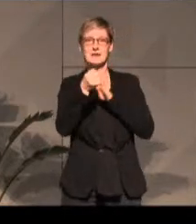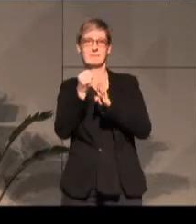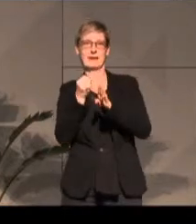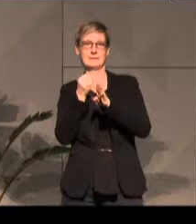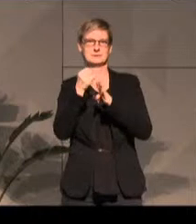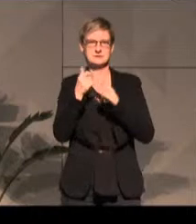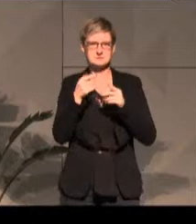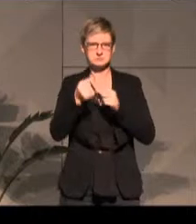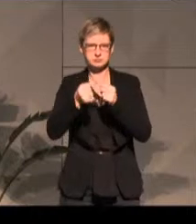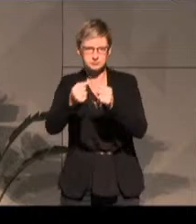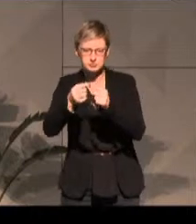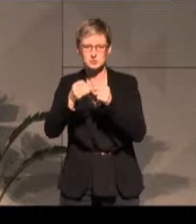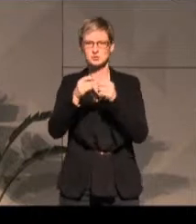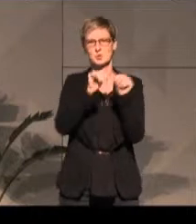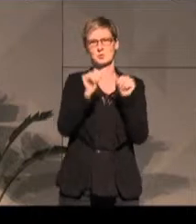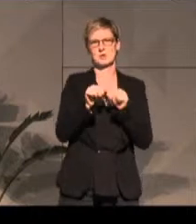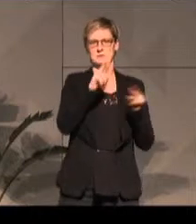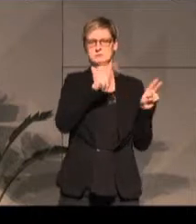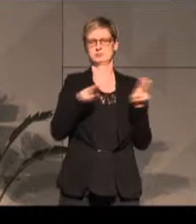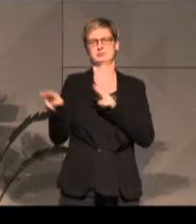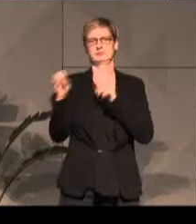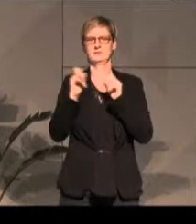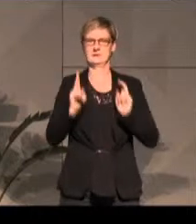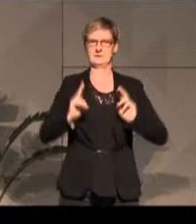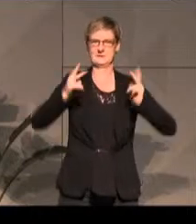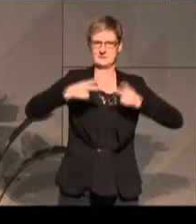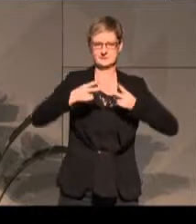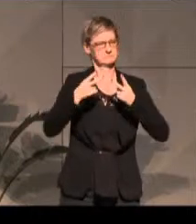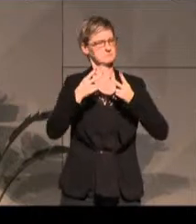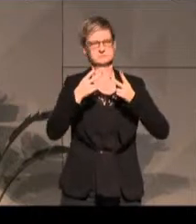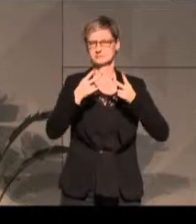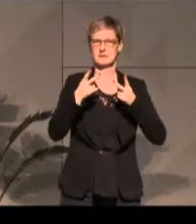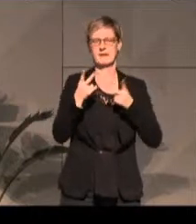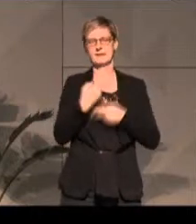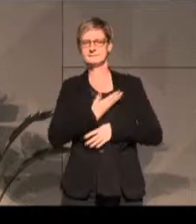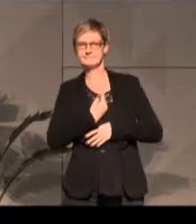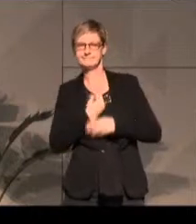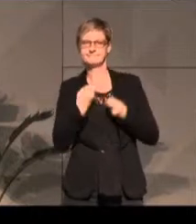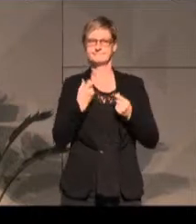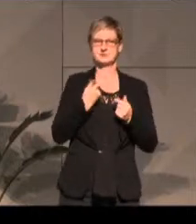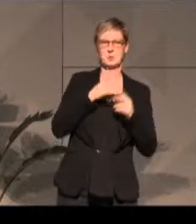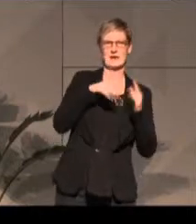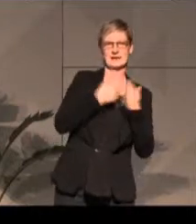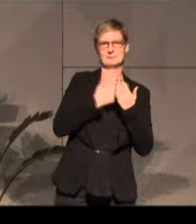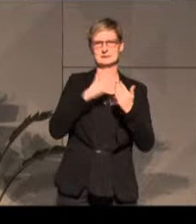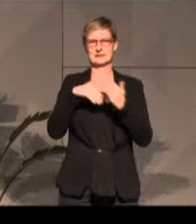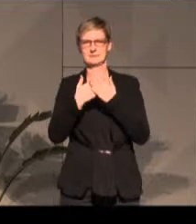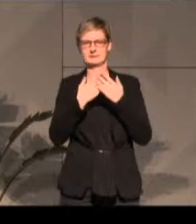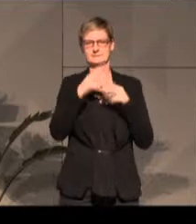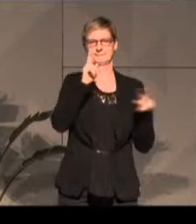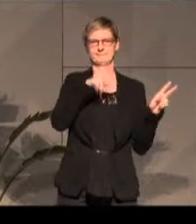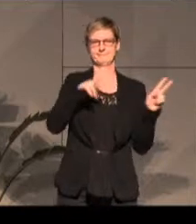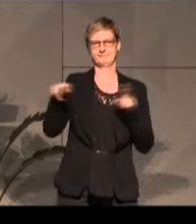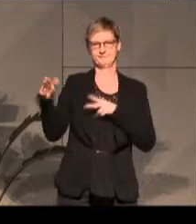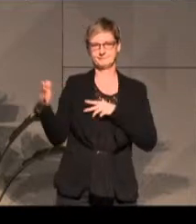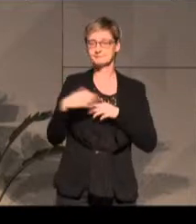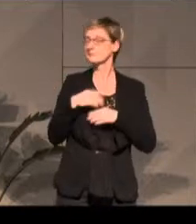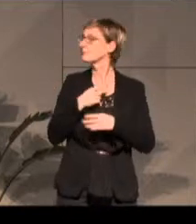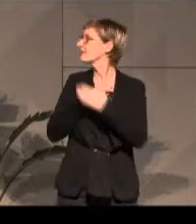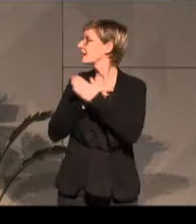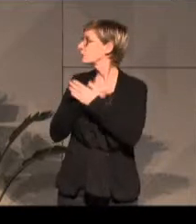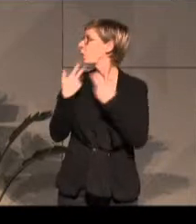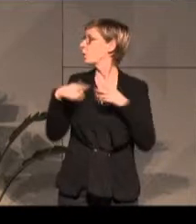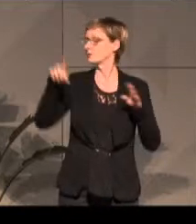lower it or restrict it. We need the climate models, and there is a range of uncertainty, and the results are always a little